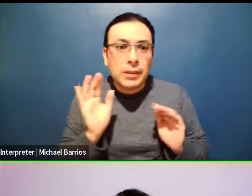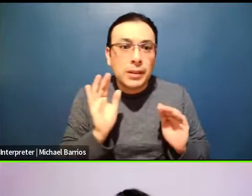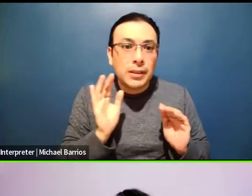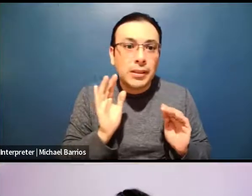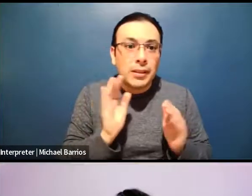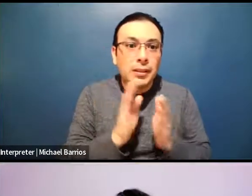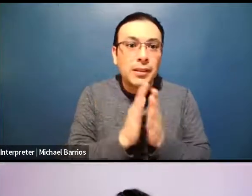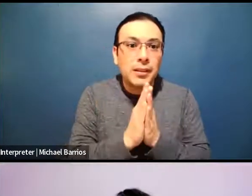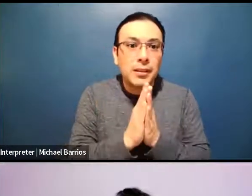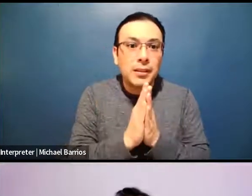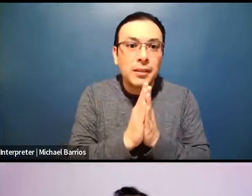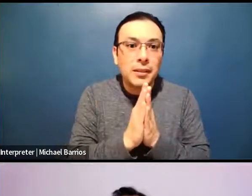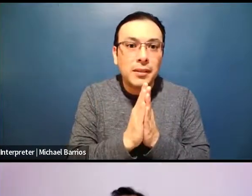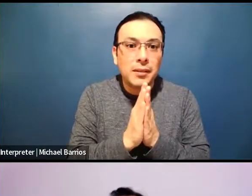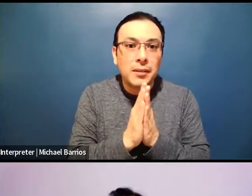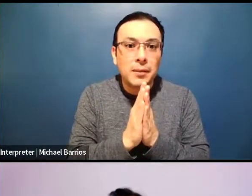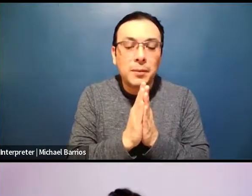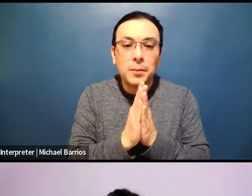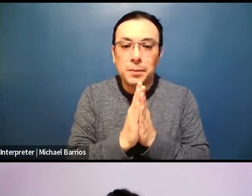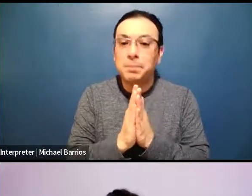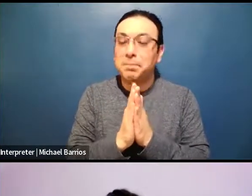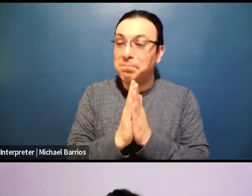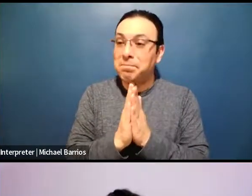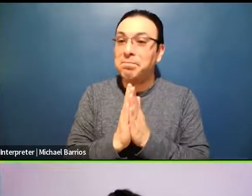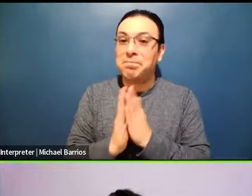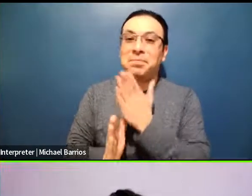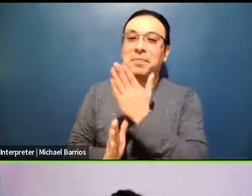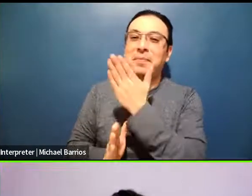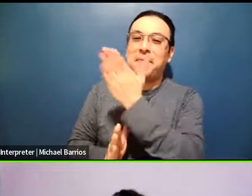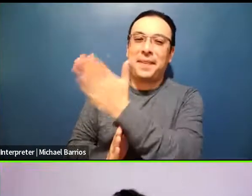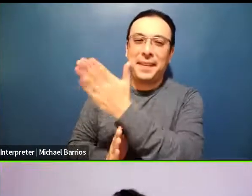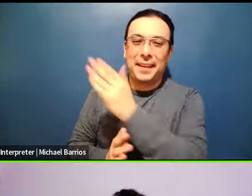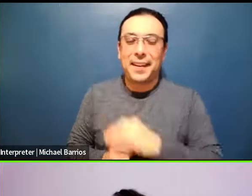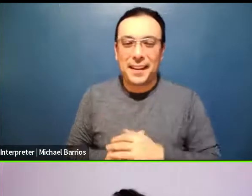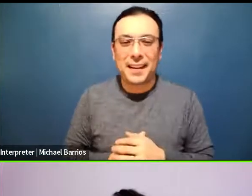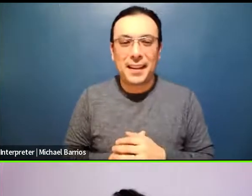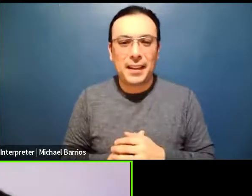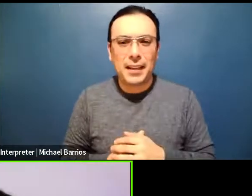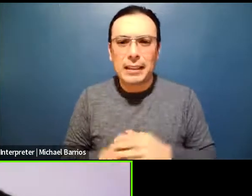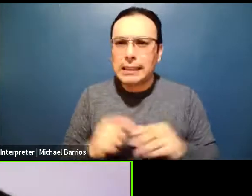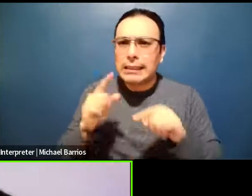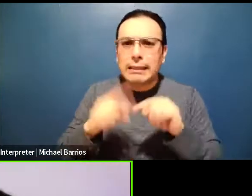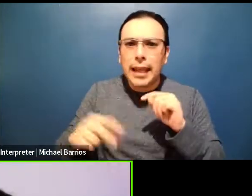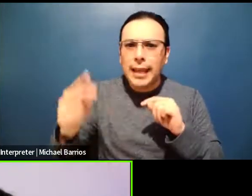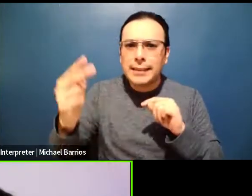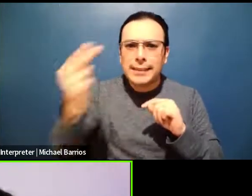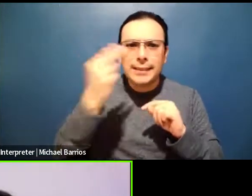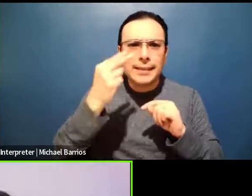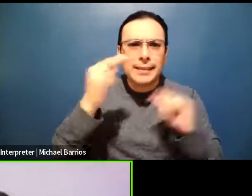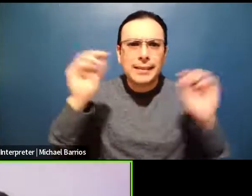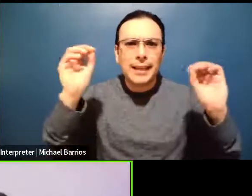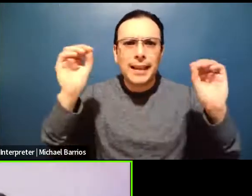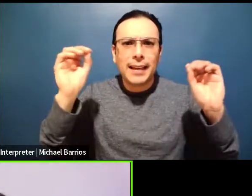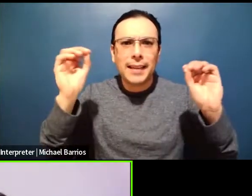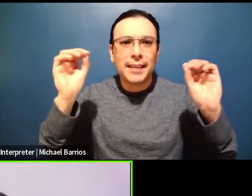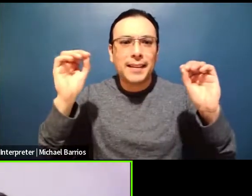Is it? Yeah, Mia, you're up. Okay, great. I don't know why I can't see anything. There